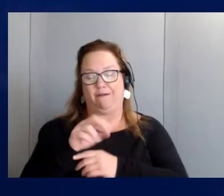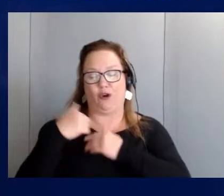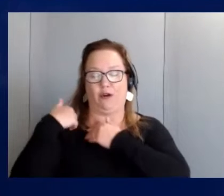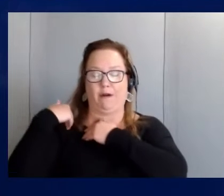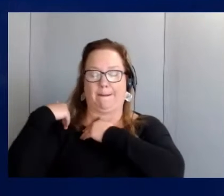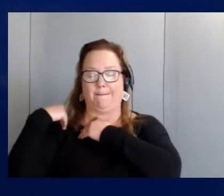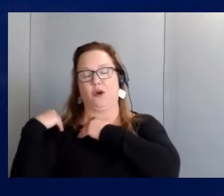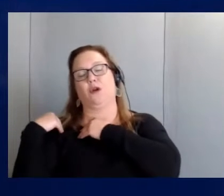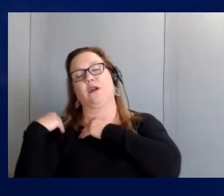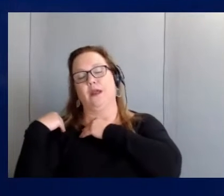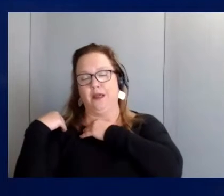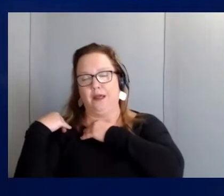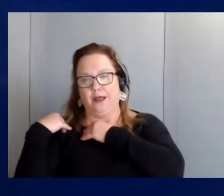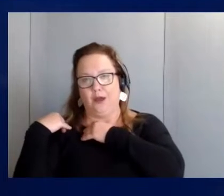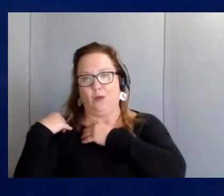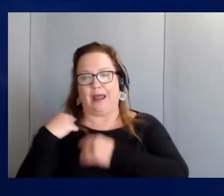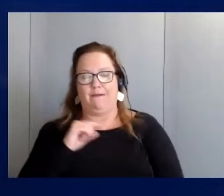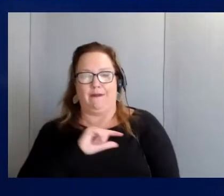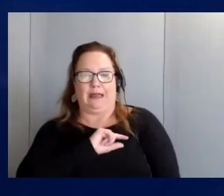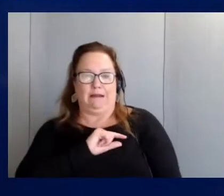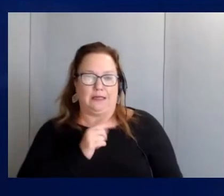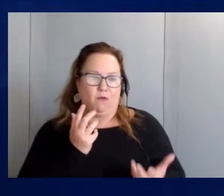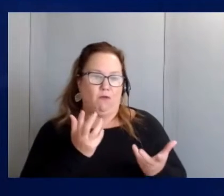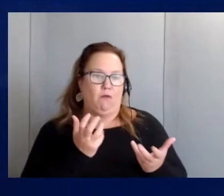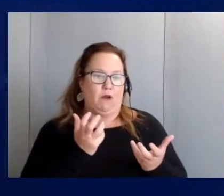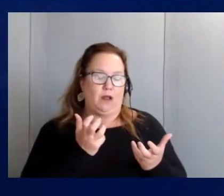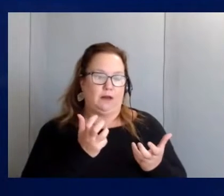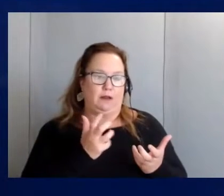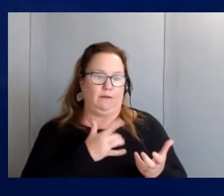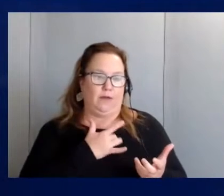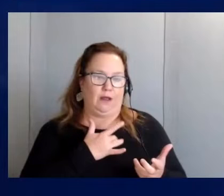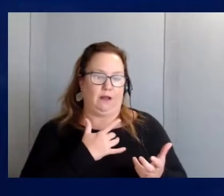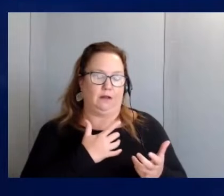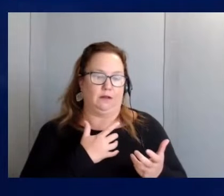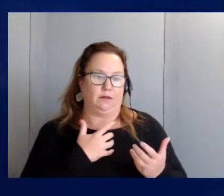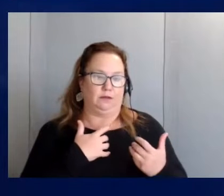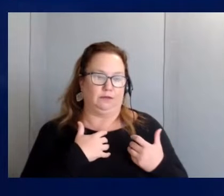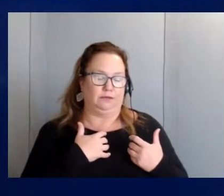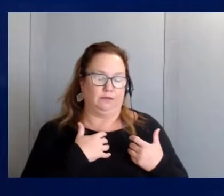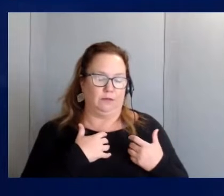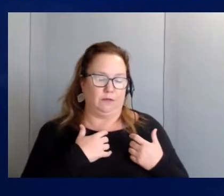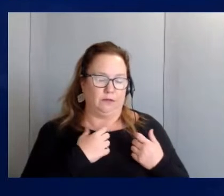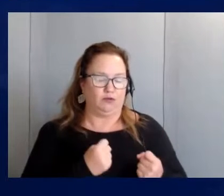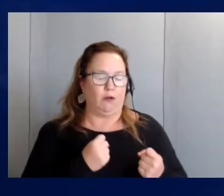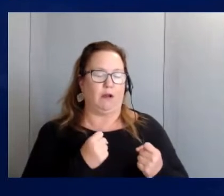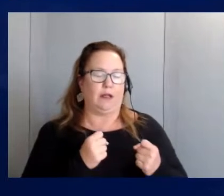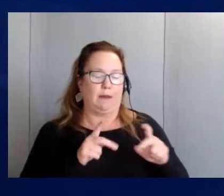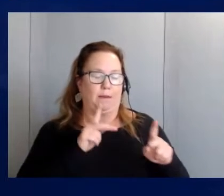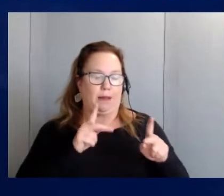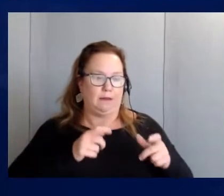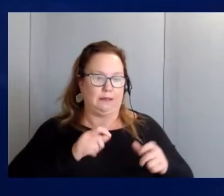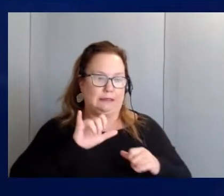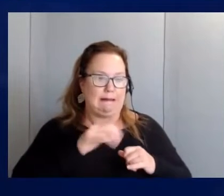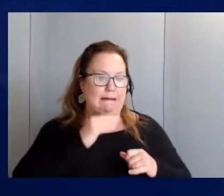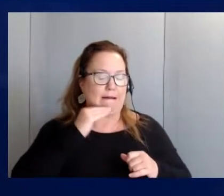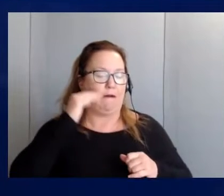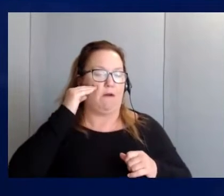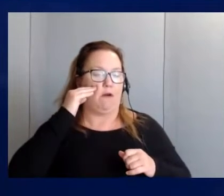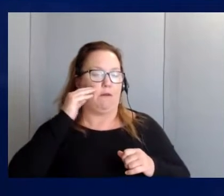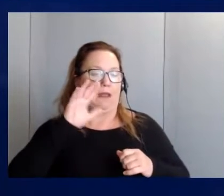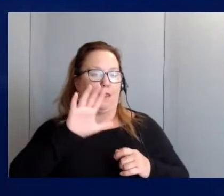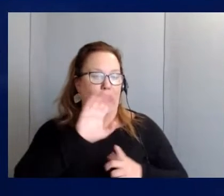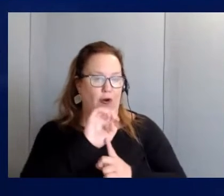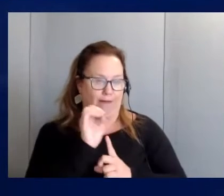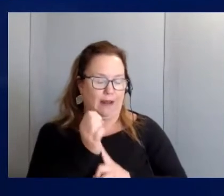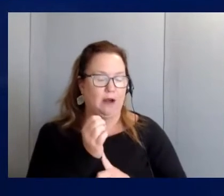of guilt and desire, and really feel strongly about keeping our loved ones at home and in their setting,